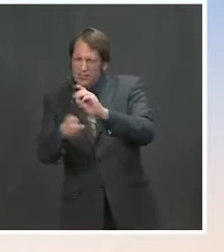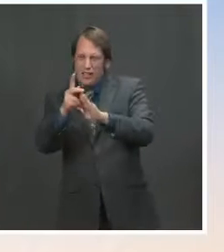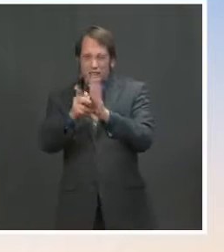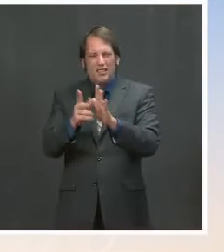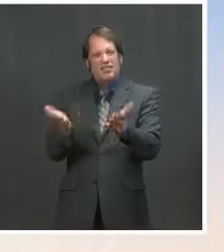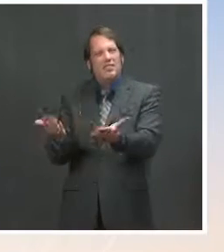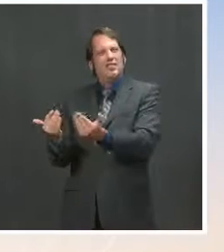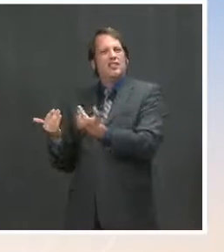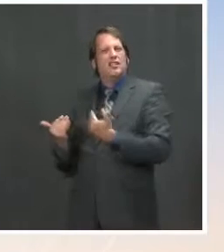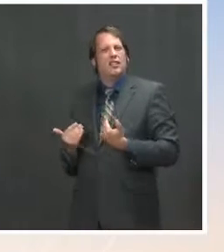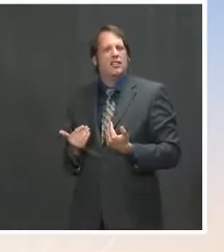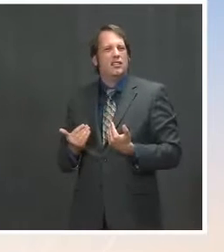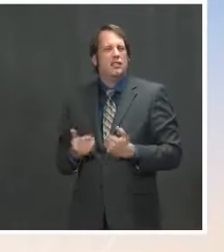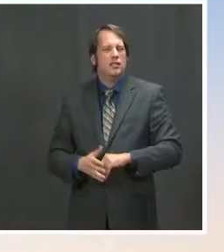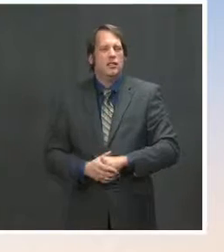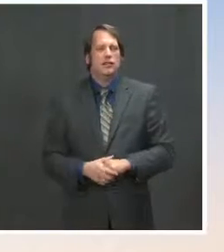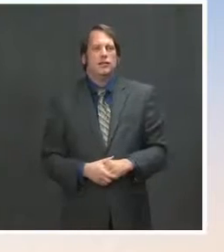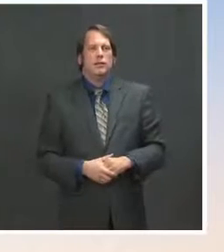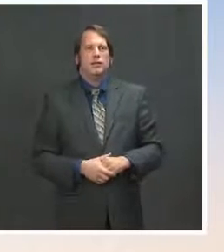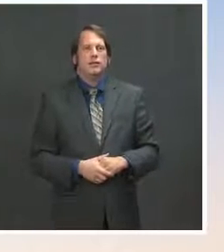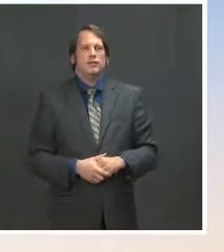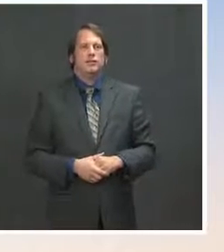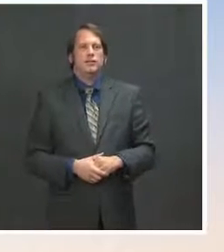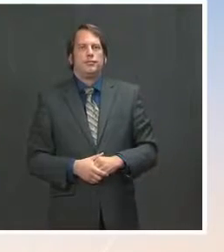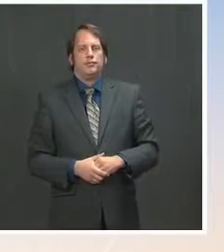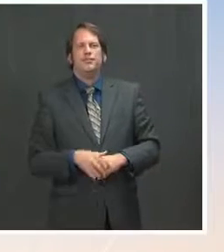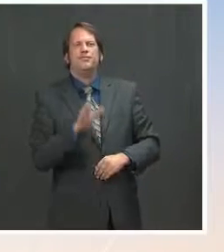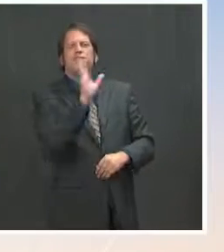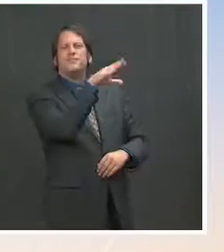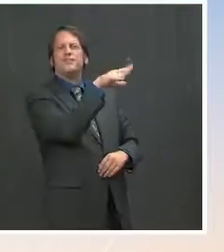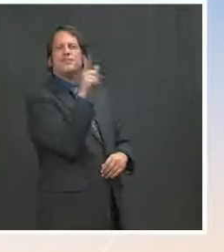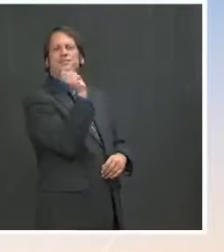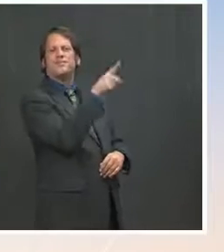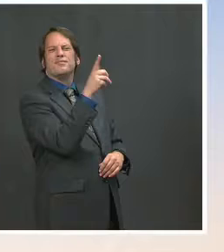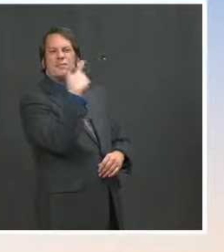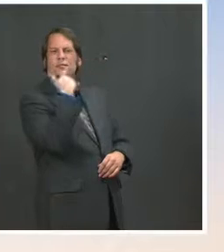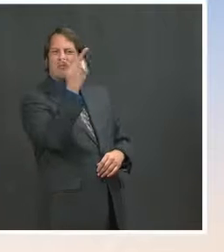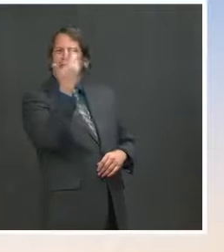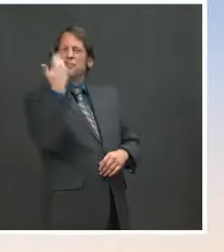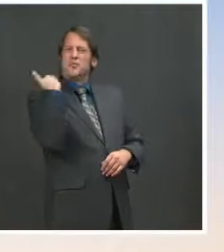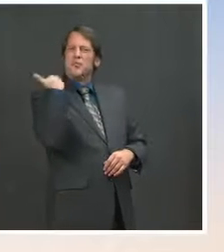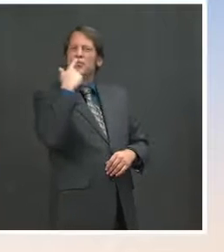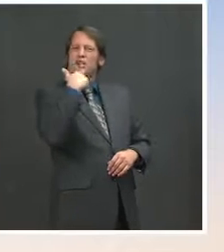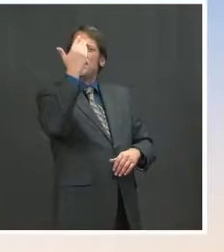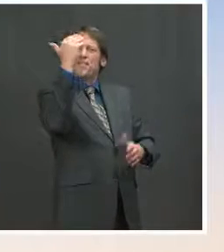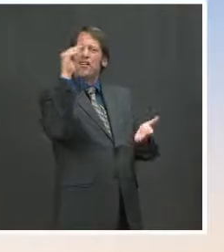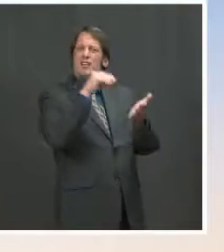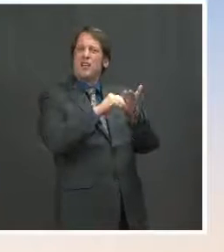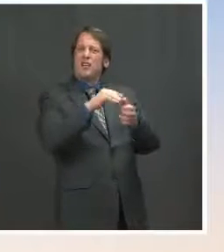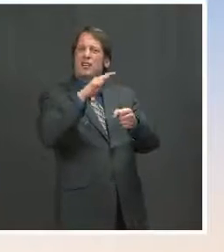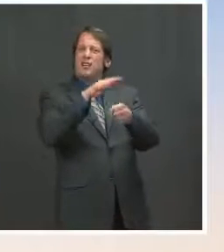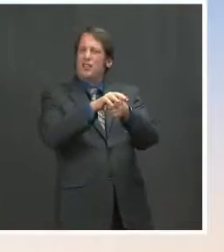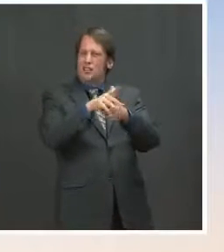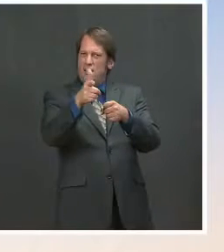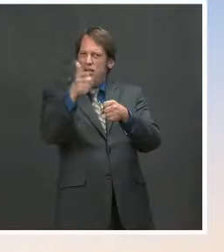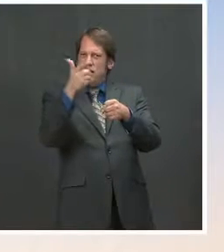15,000 refugees remains justified. And can you understand how some people would interpret that? Well, I think we all have a responsibility